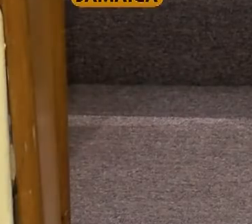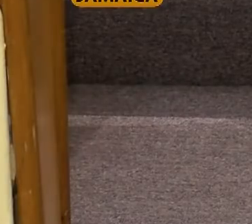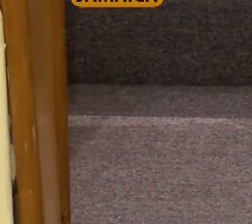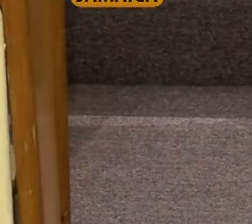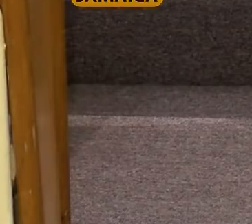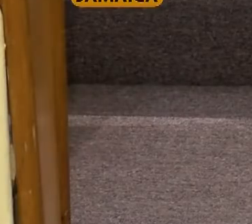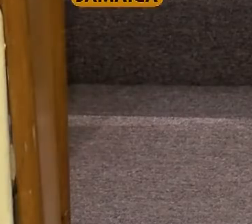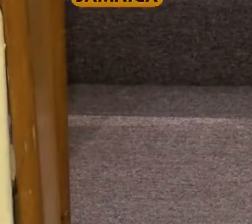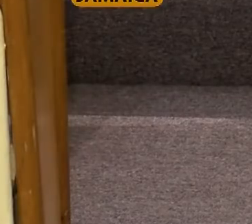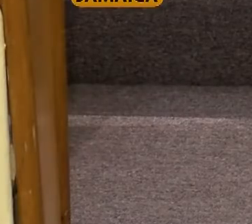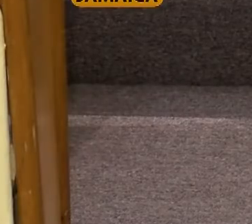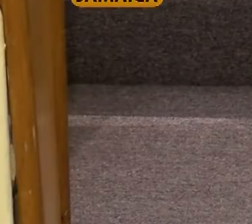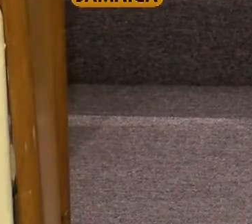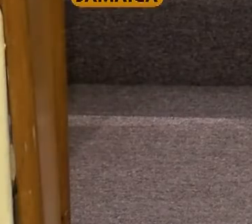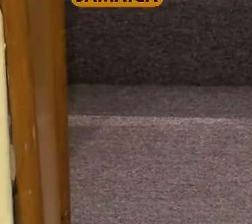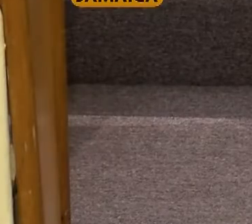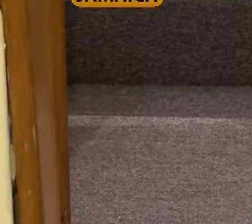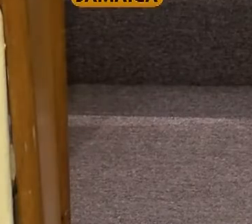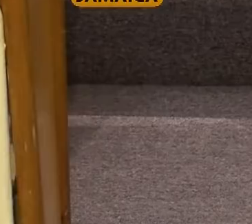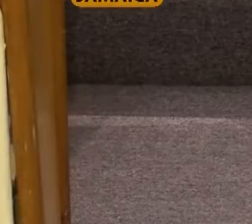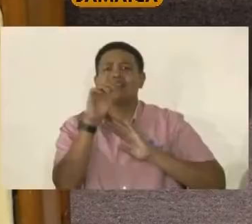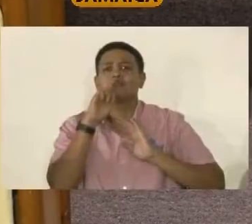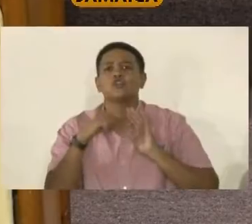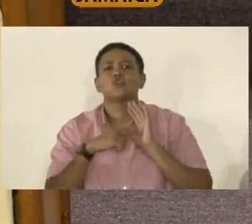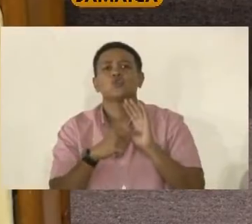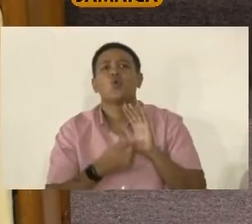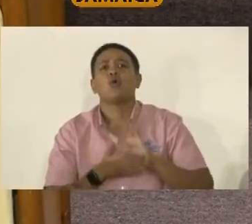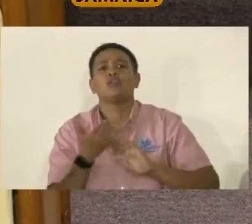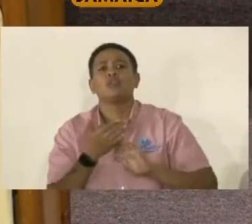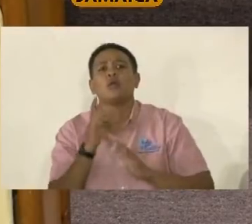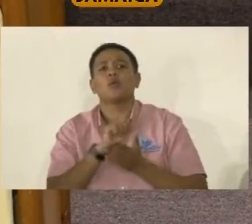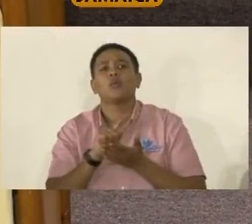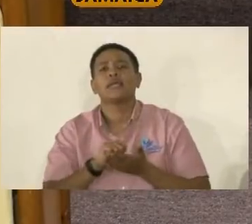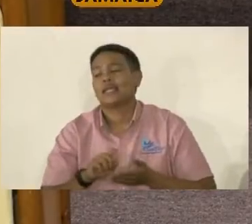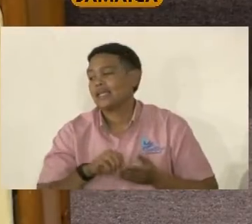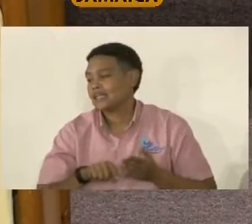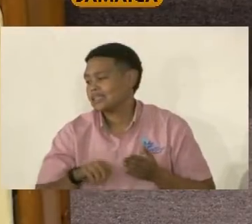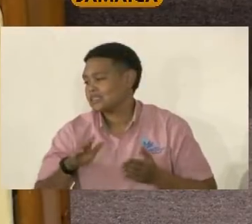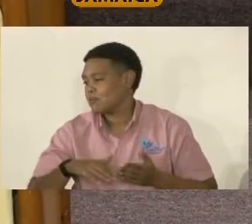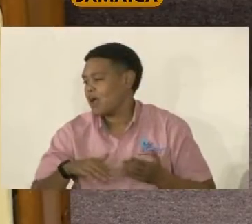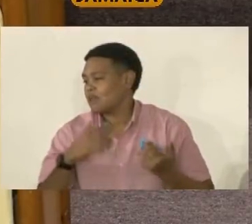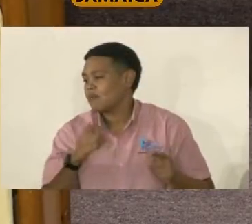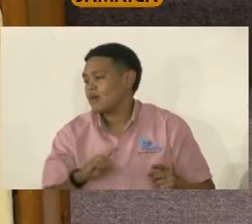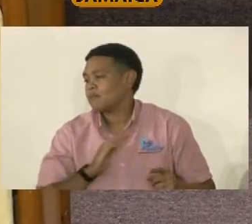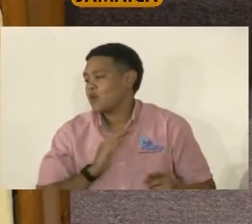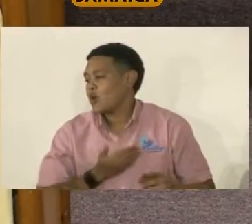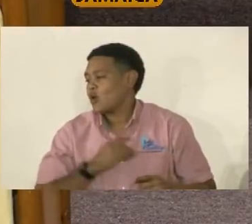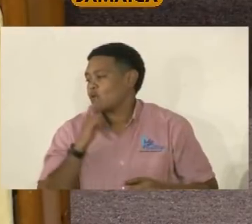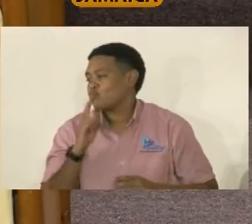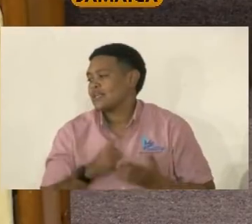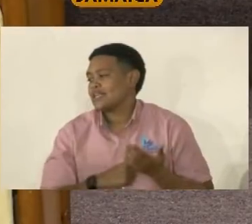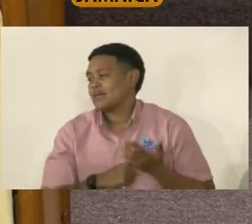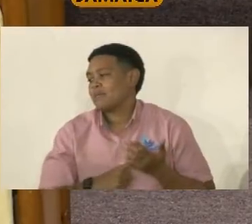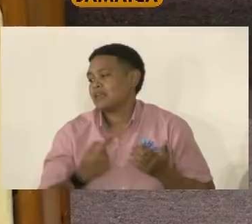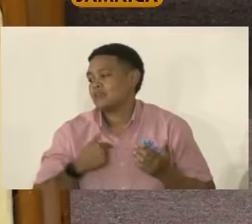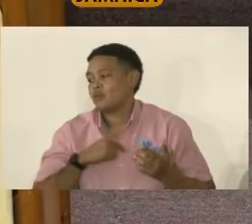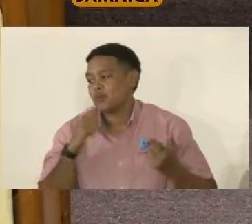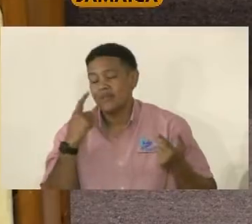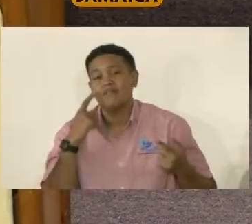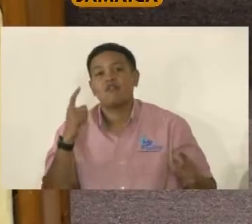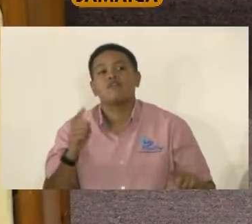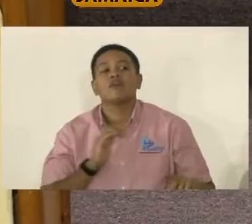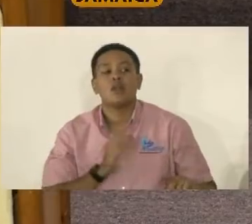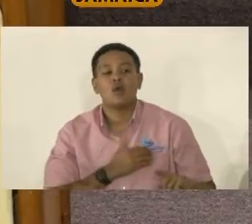national development is put on display weekly in this chamber. Our spirited debates, as we fulfill our